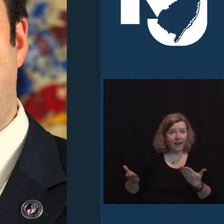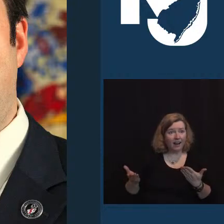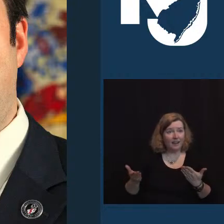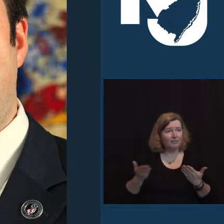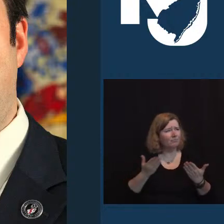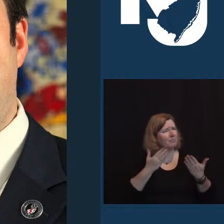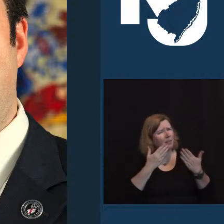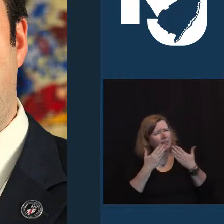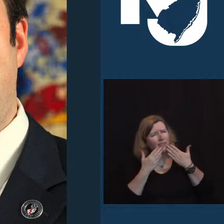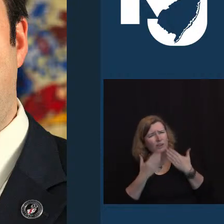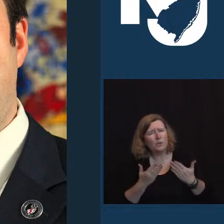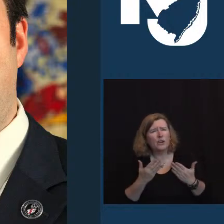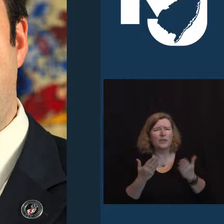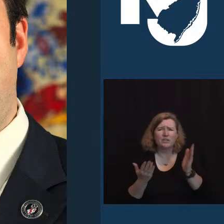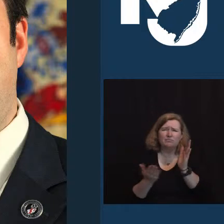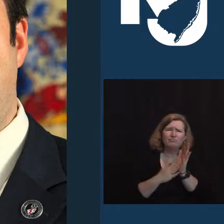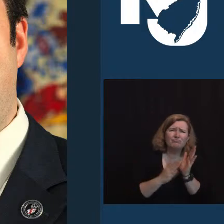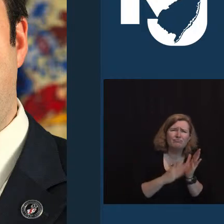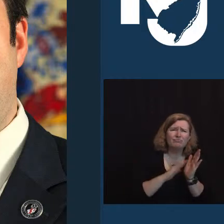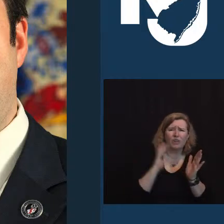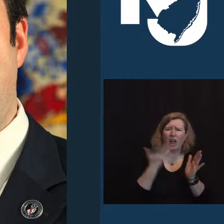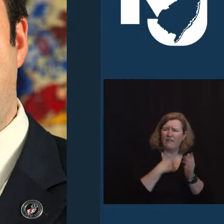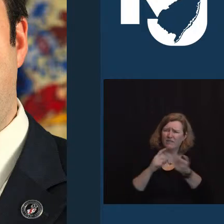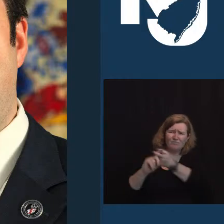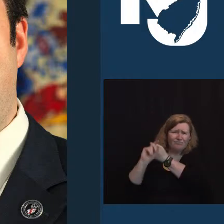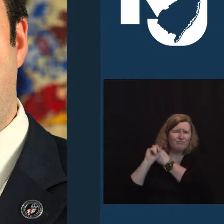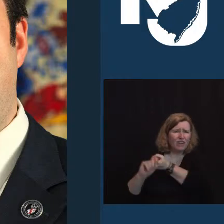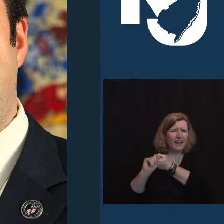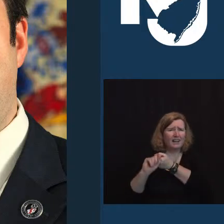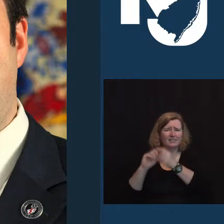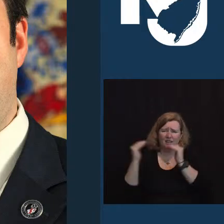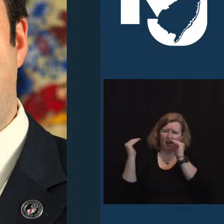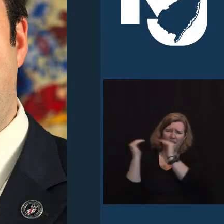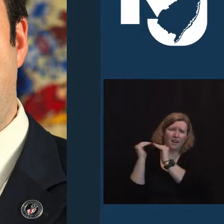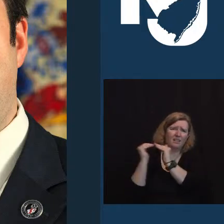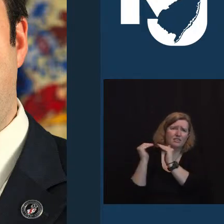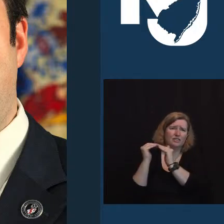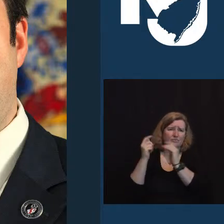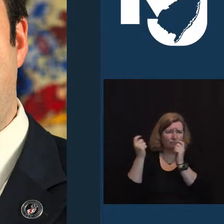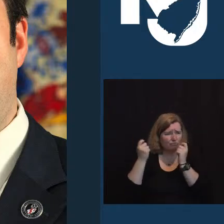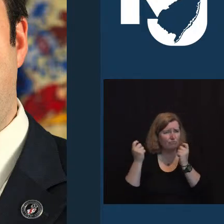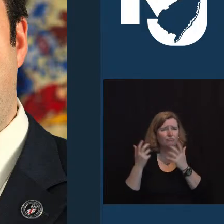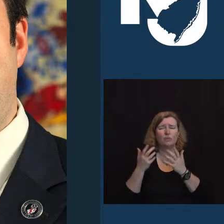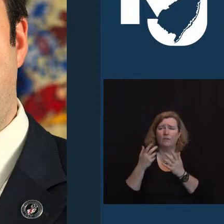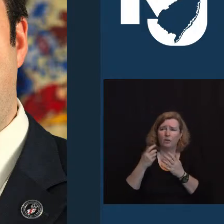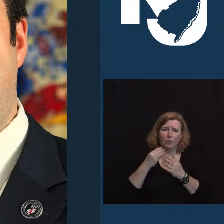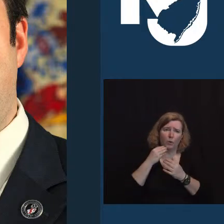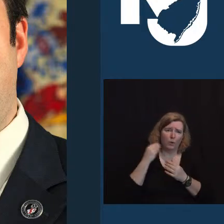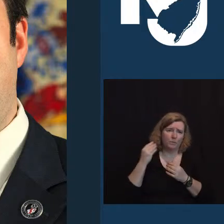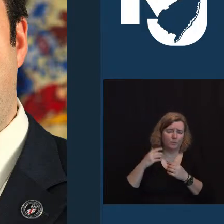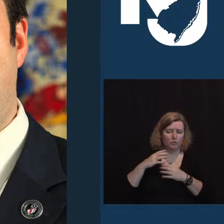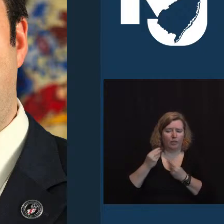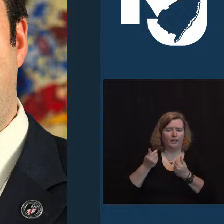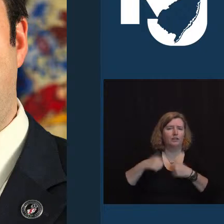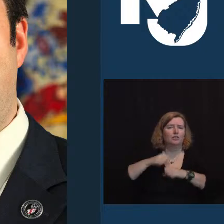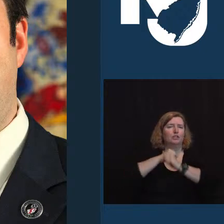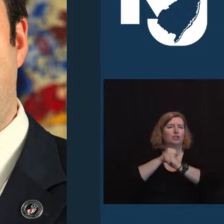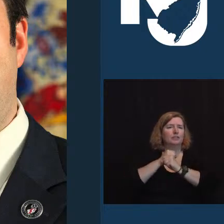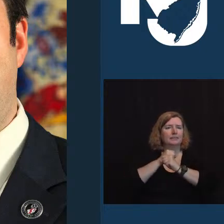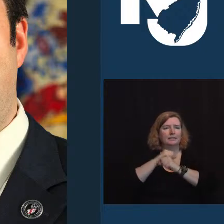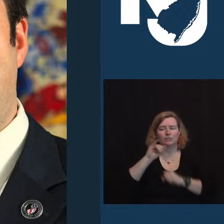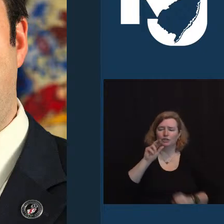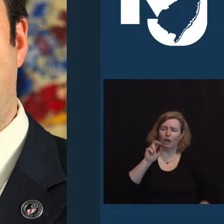friend and colleague and the director of the Office of Homeland Security, Jared Maples. And sadly, with a heavy heart, but